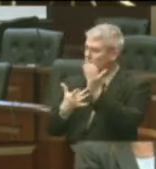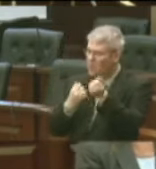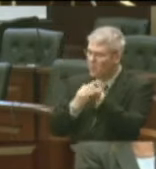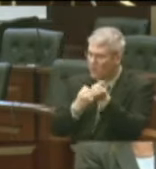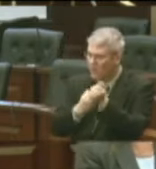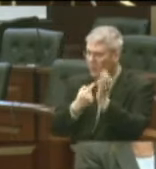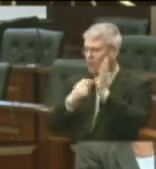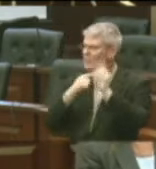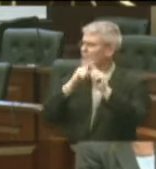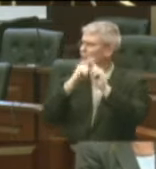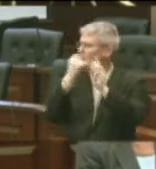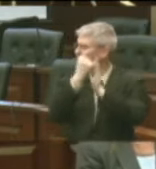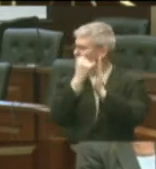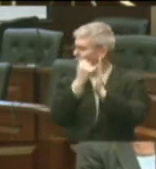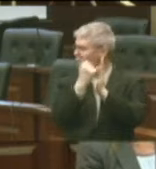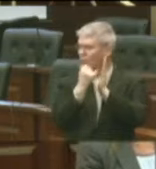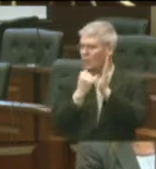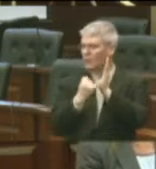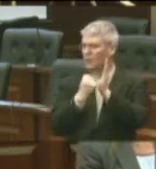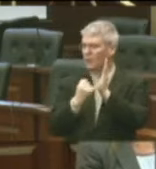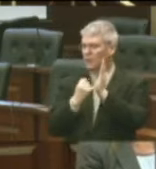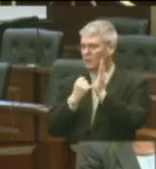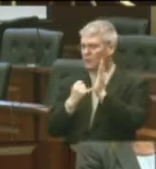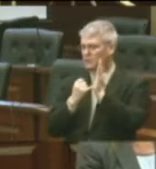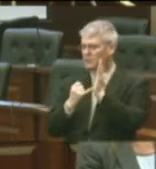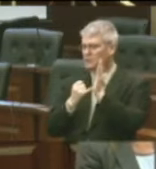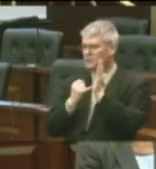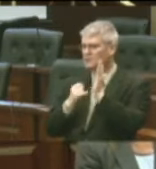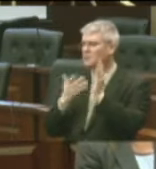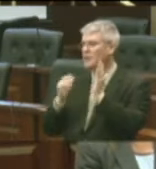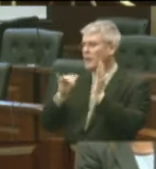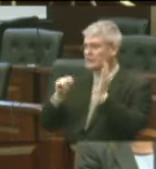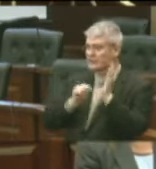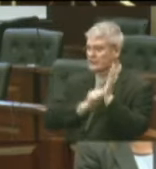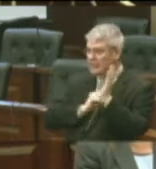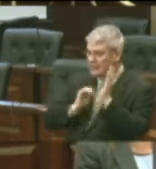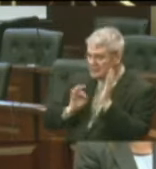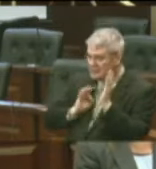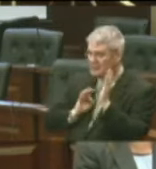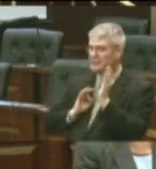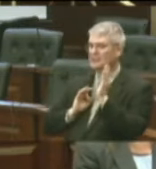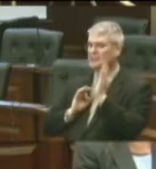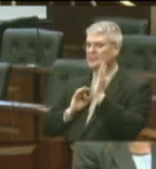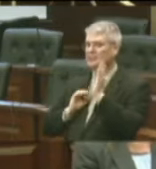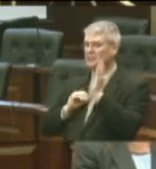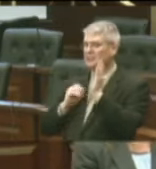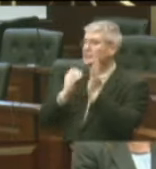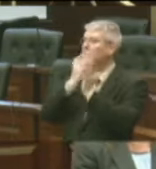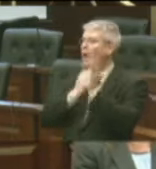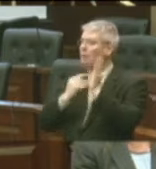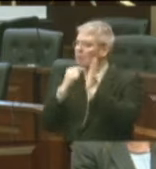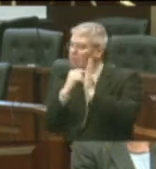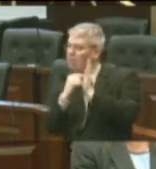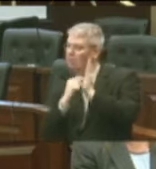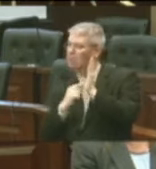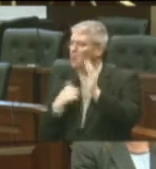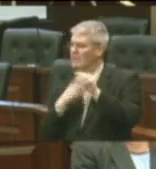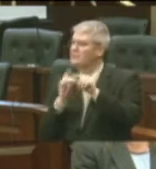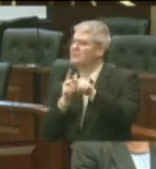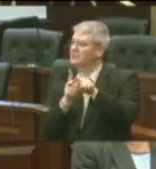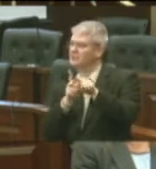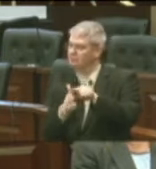Professional development. Thank you, and IT. There's a list. And so it's from the operational, the monies that the districts got for